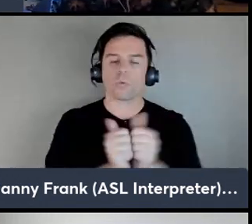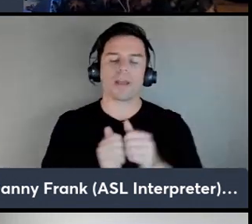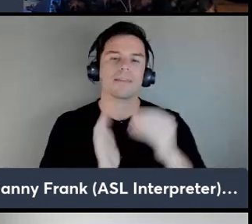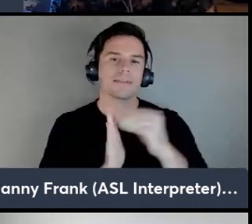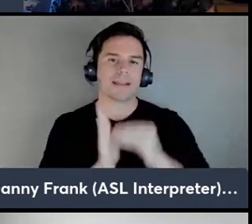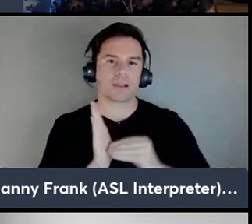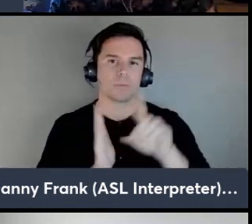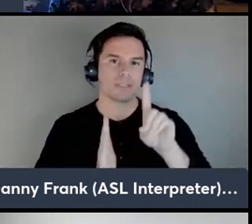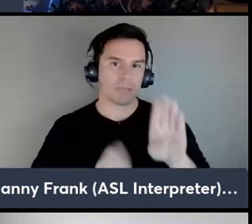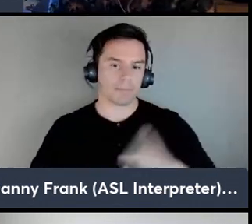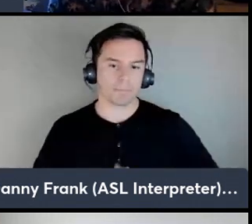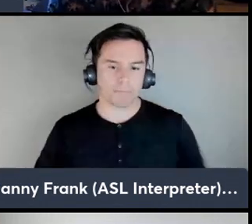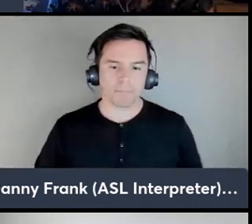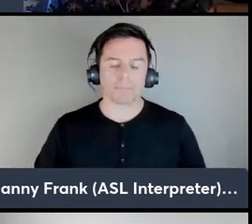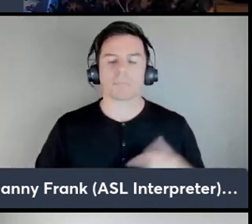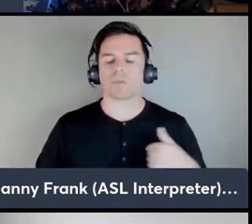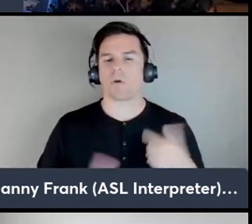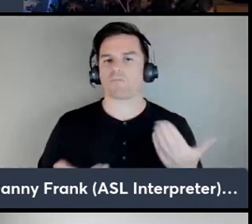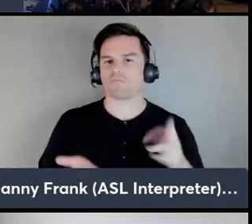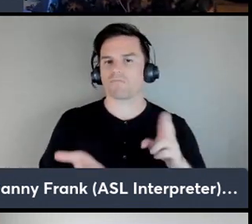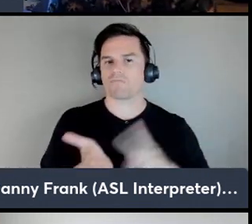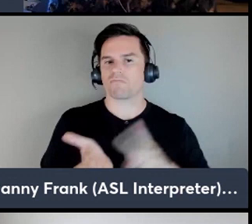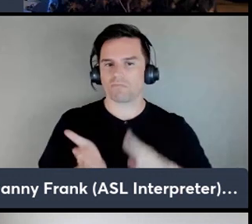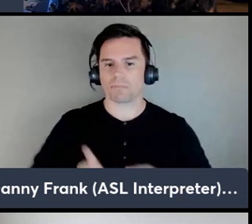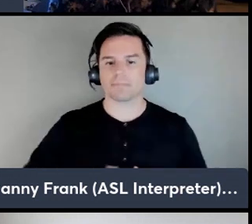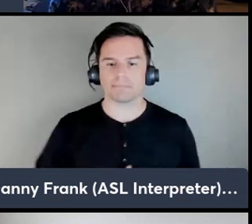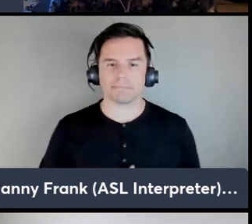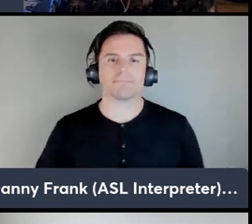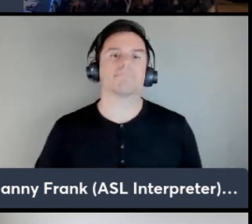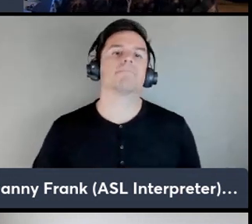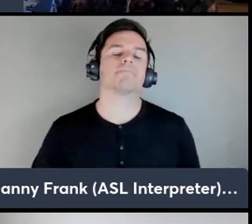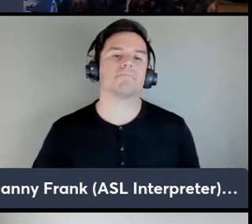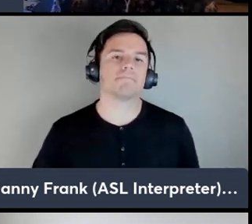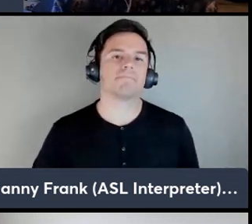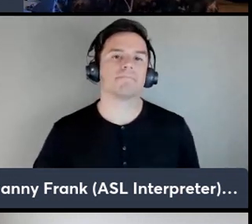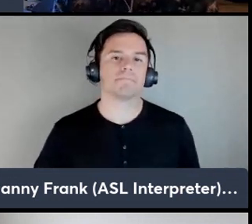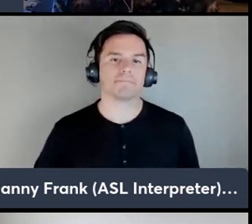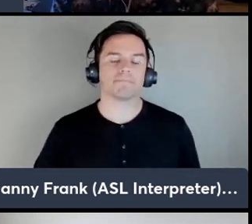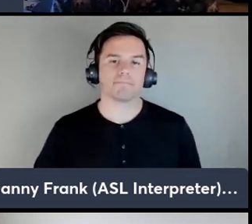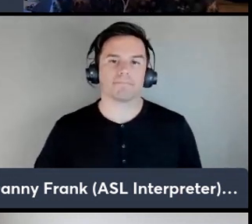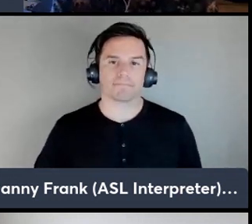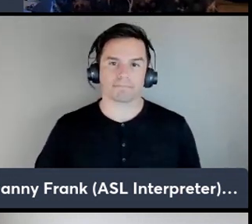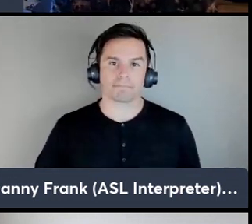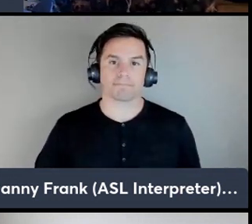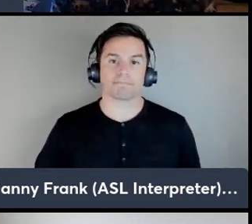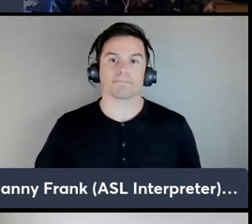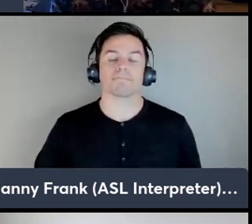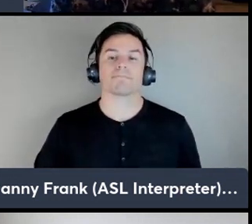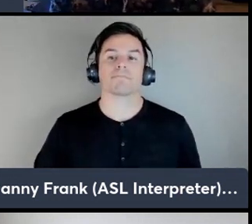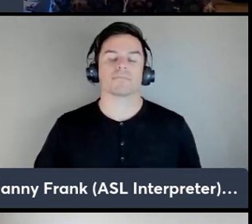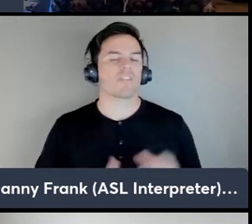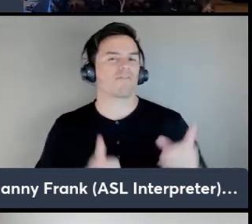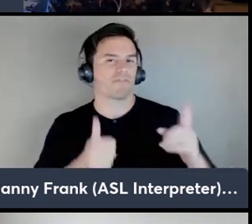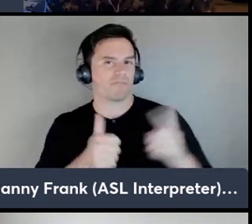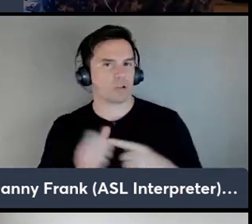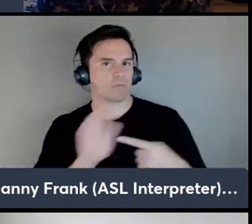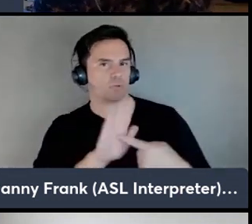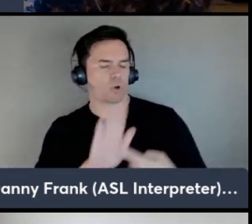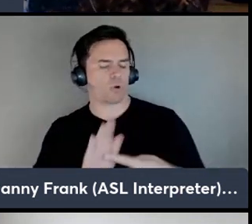just going here and just log in. And I'm going to just go straight to one of my databases. I'm going to show you what a document is and why